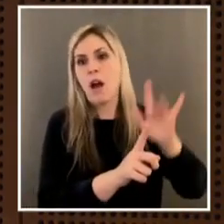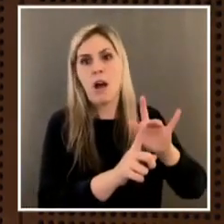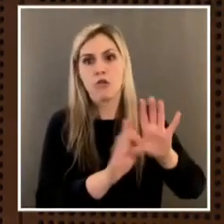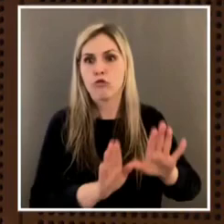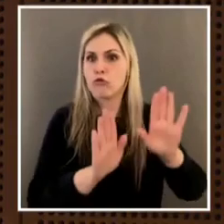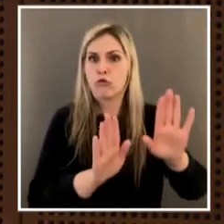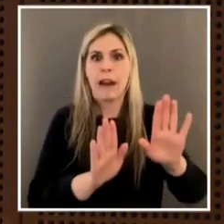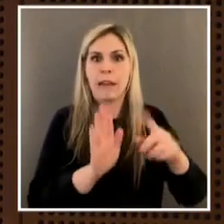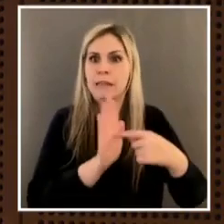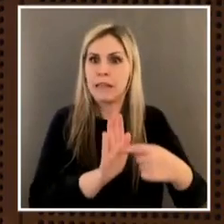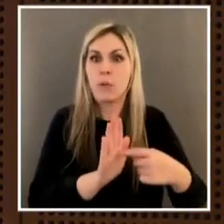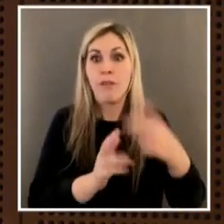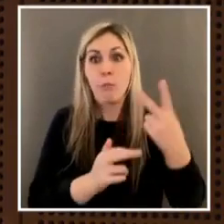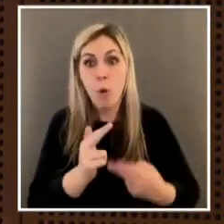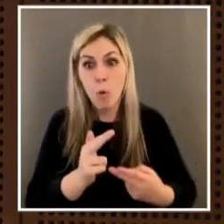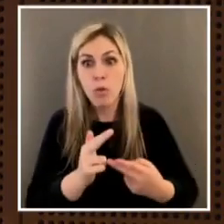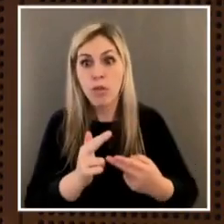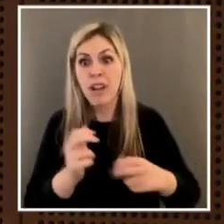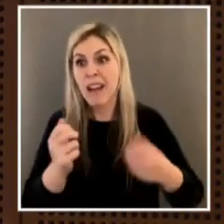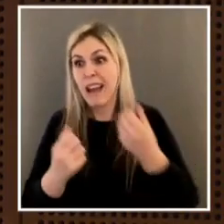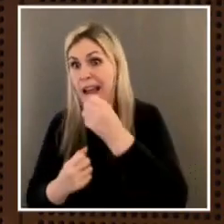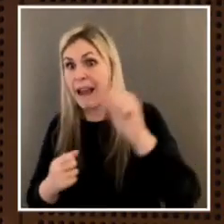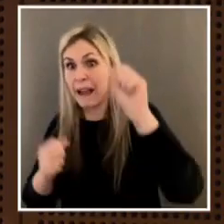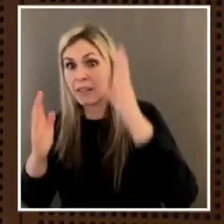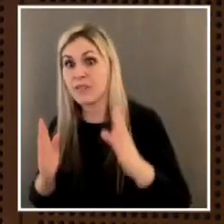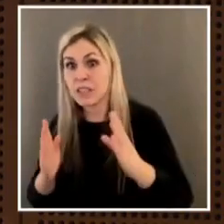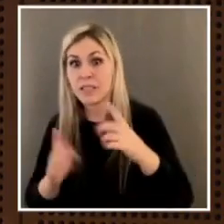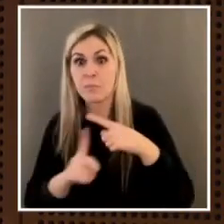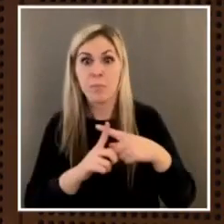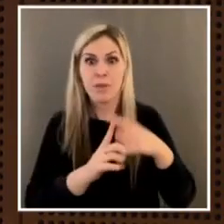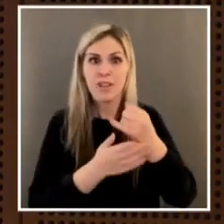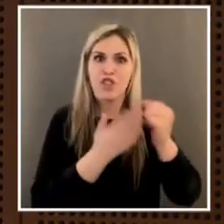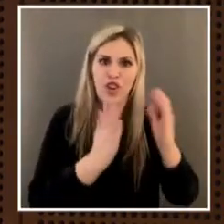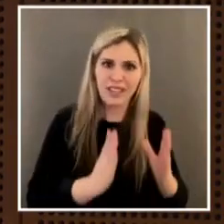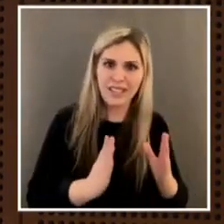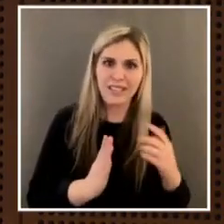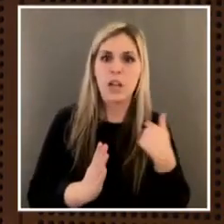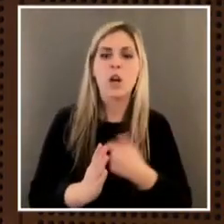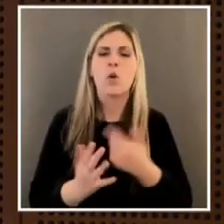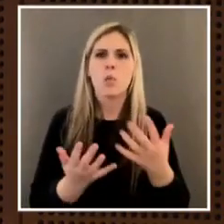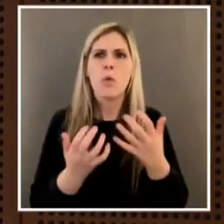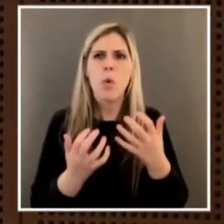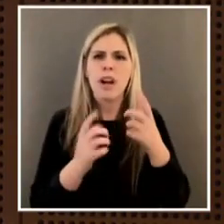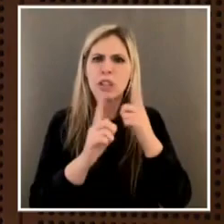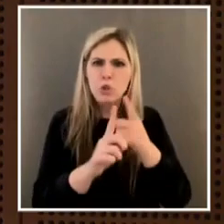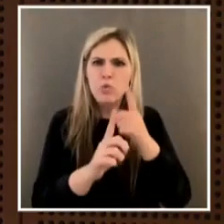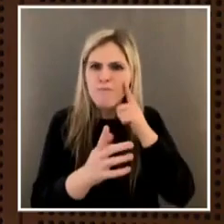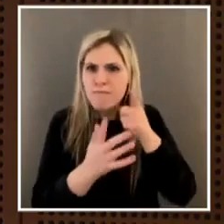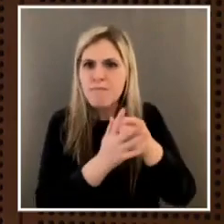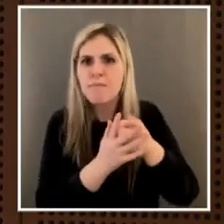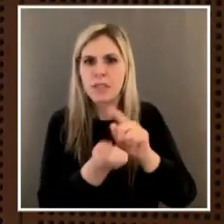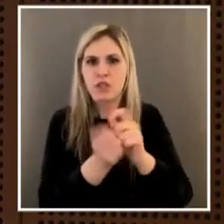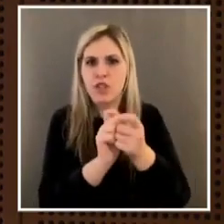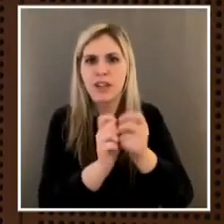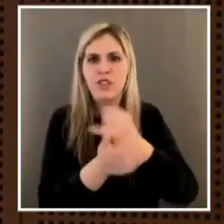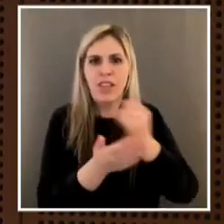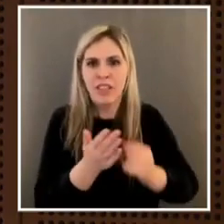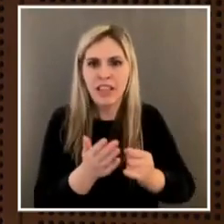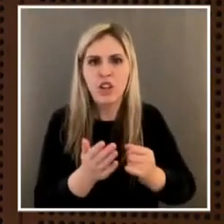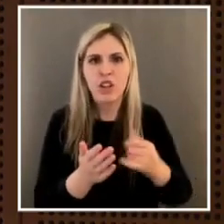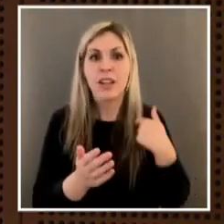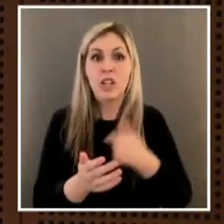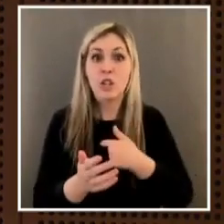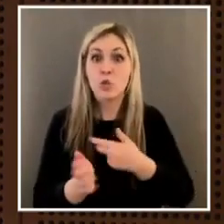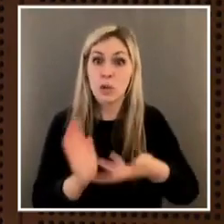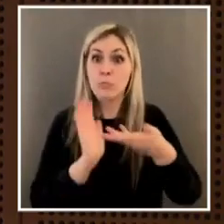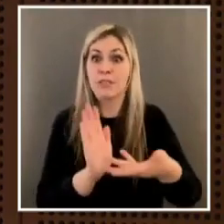activist. We sought to make change by promoting the theater. At the Hansberry Project, we present Black plays because